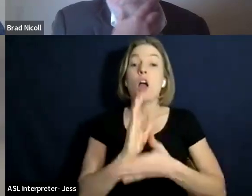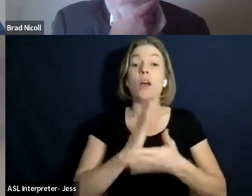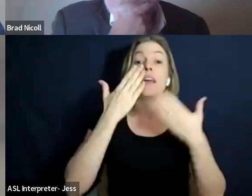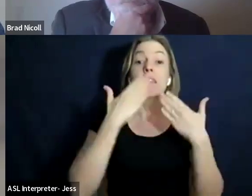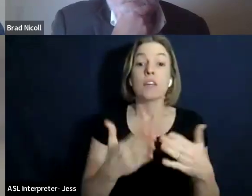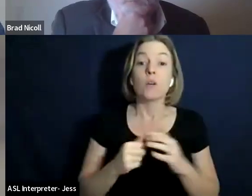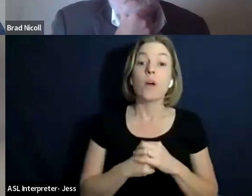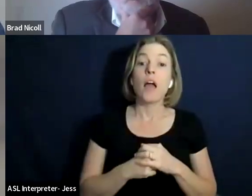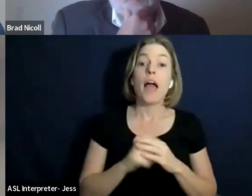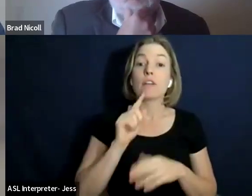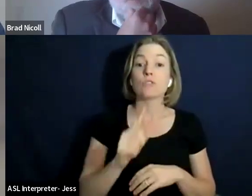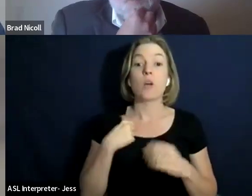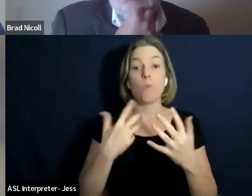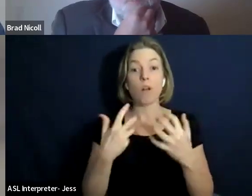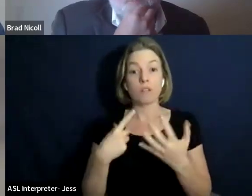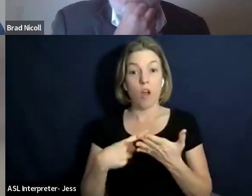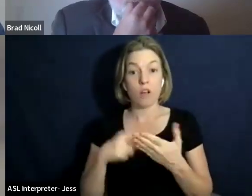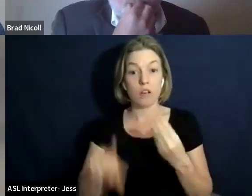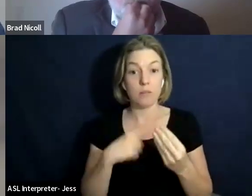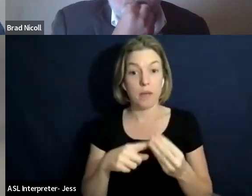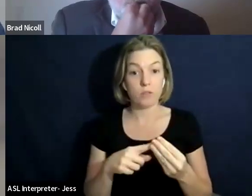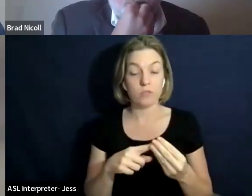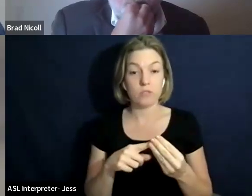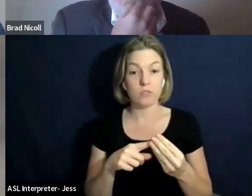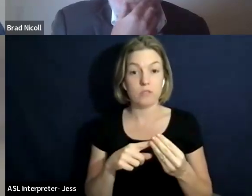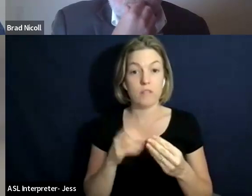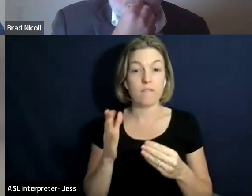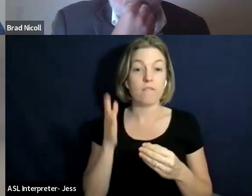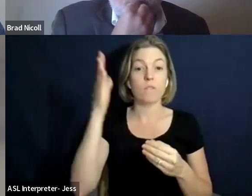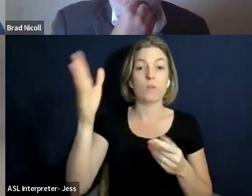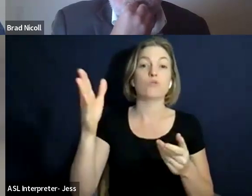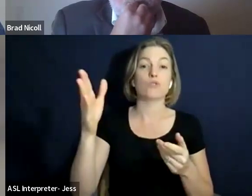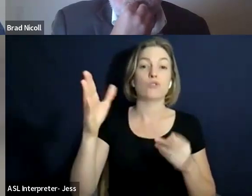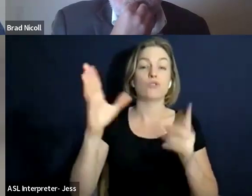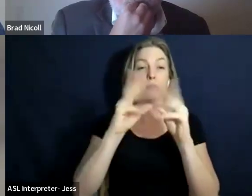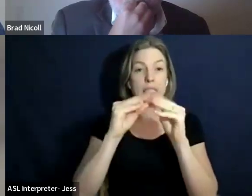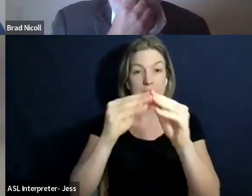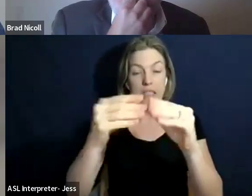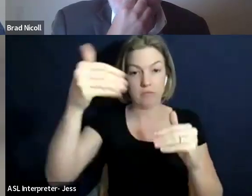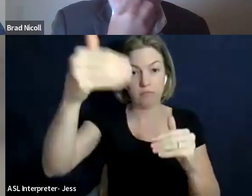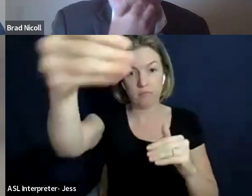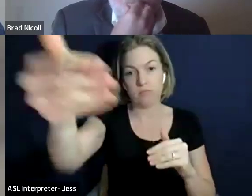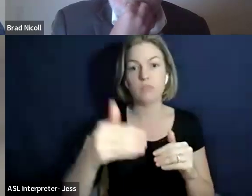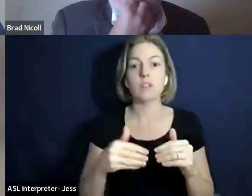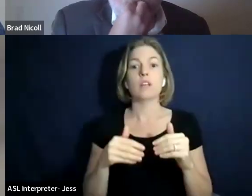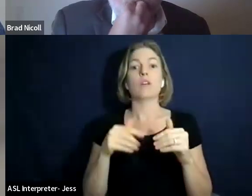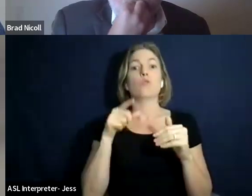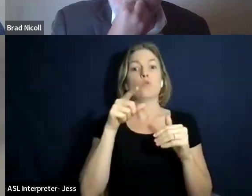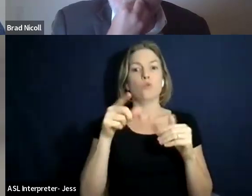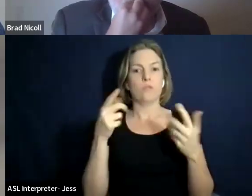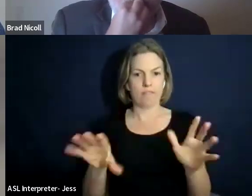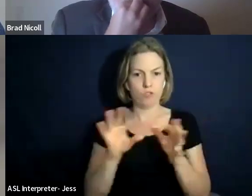you. Actually, I wanted to talk a little bit about future meetings, you've said